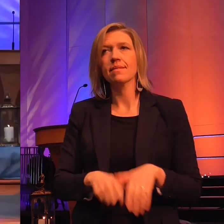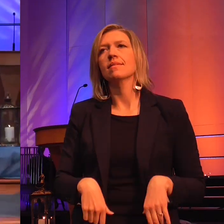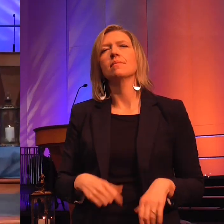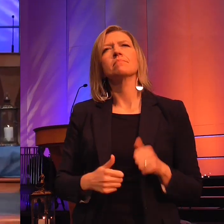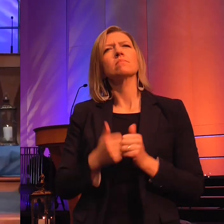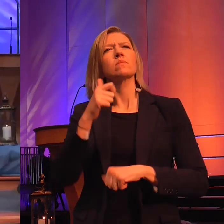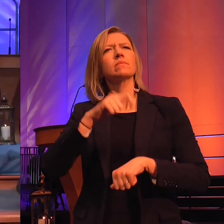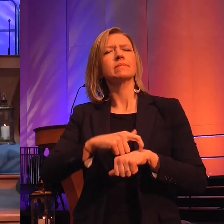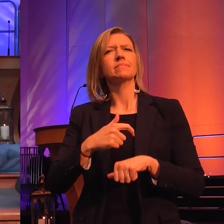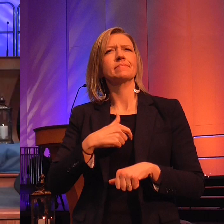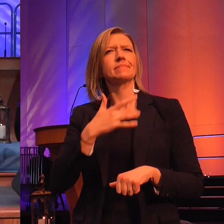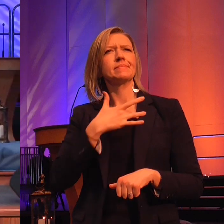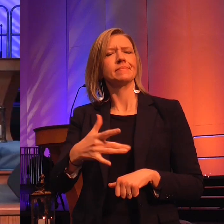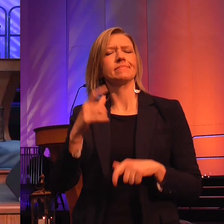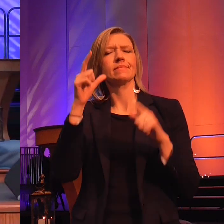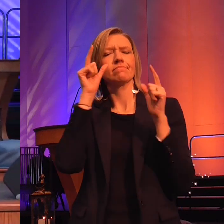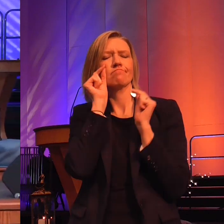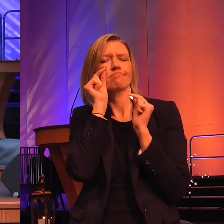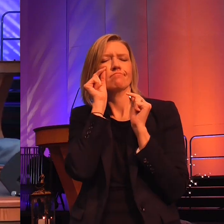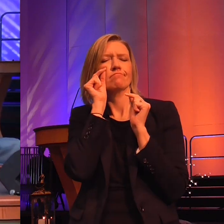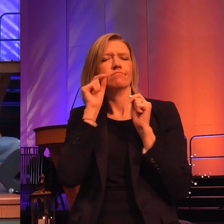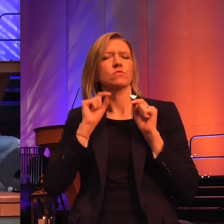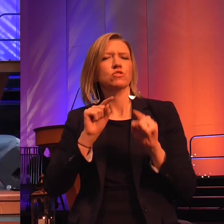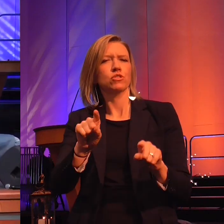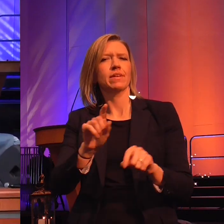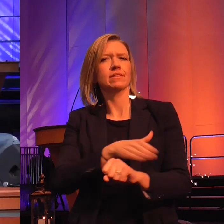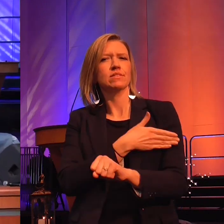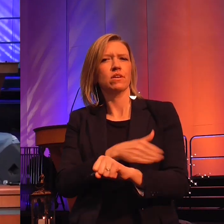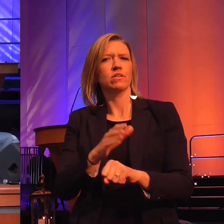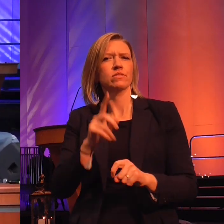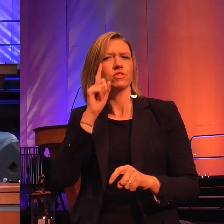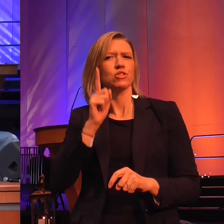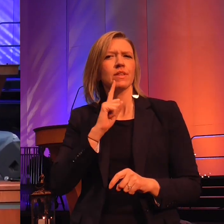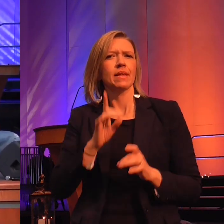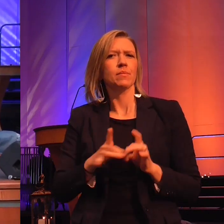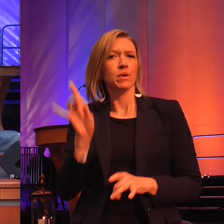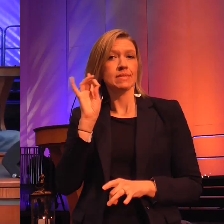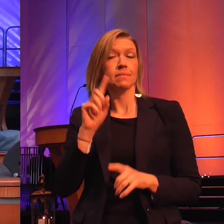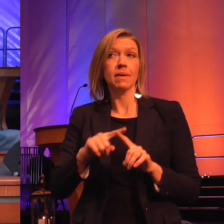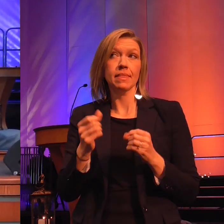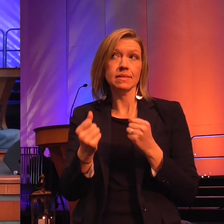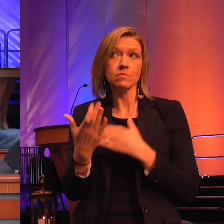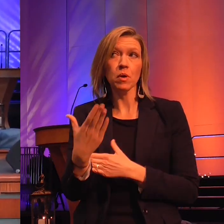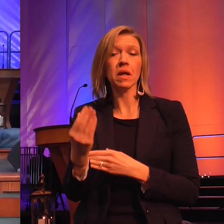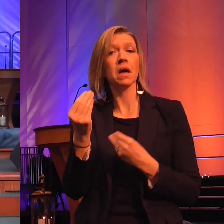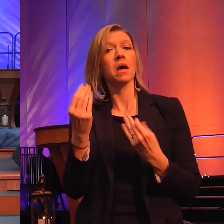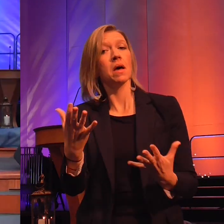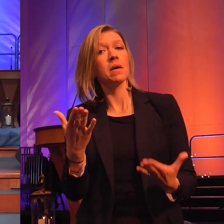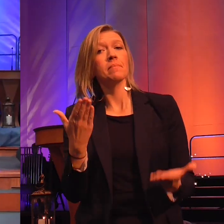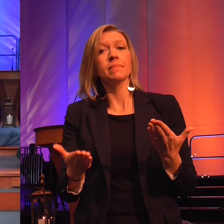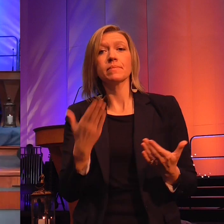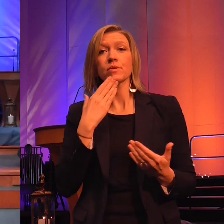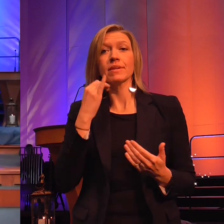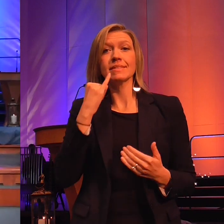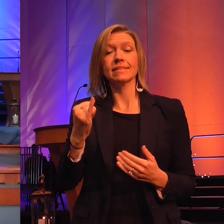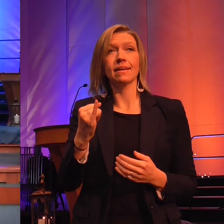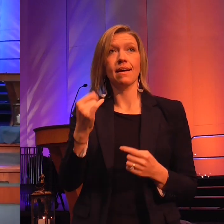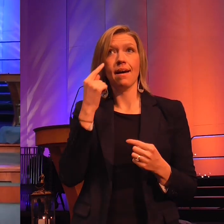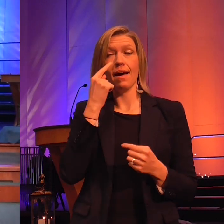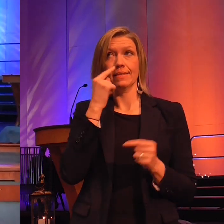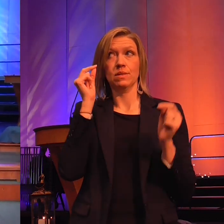my eyes during Surely the Presence, but this morning, I just want to let you know you may want to keep your eyes open for that song, because two members of our